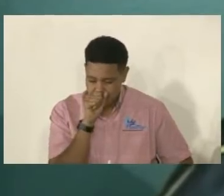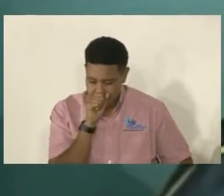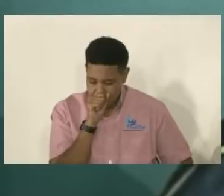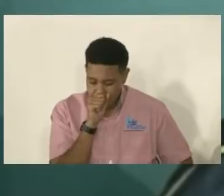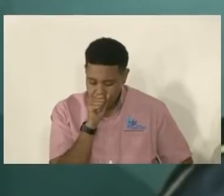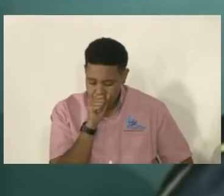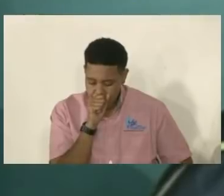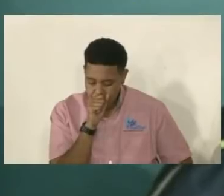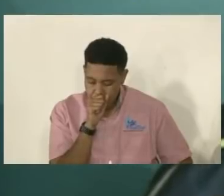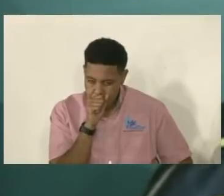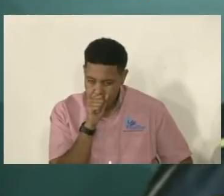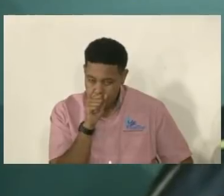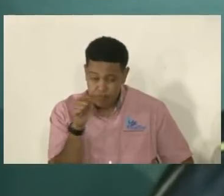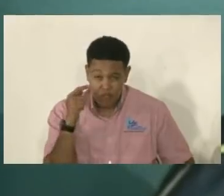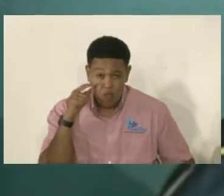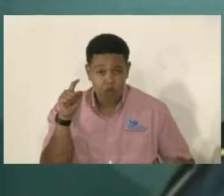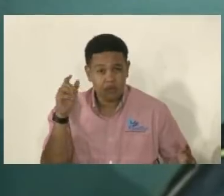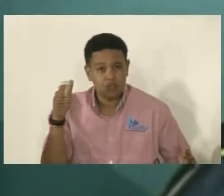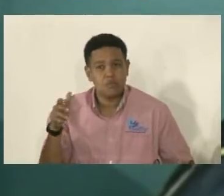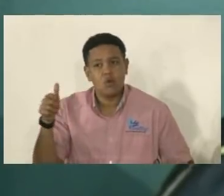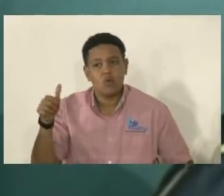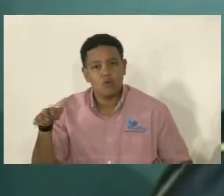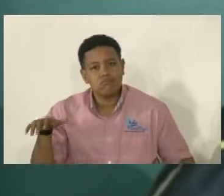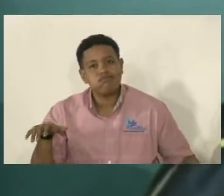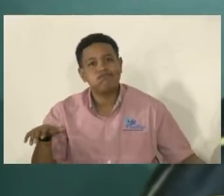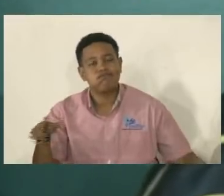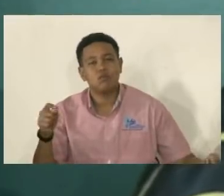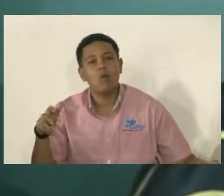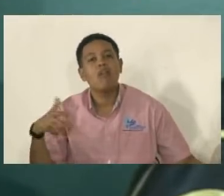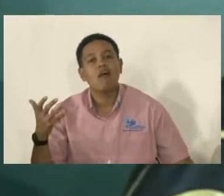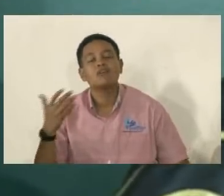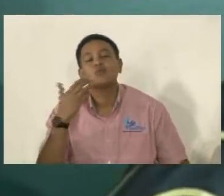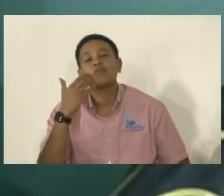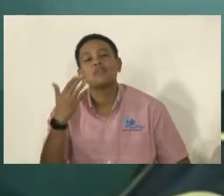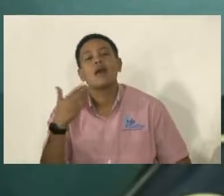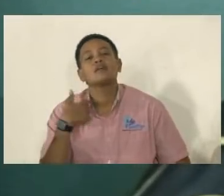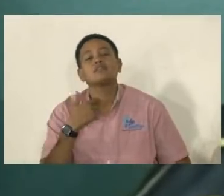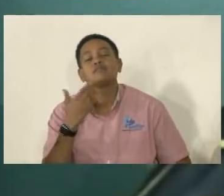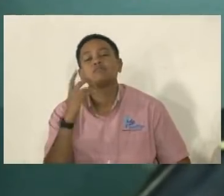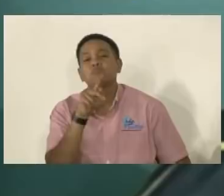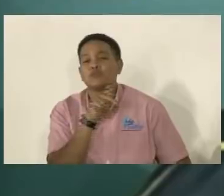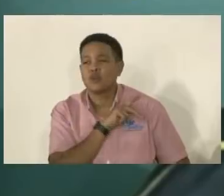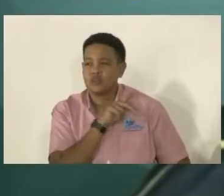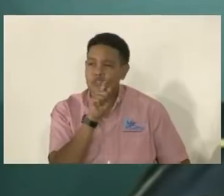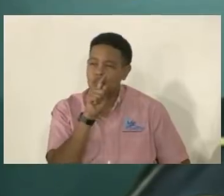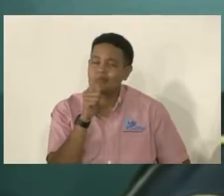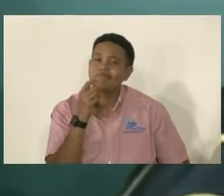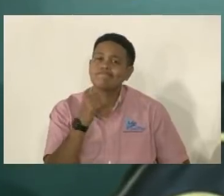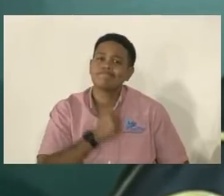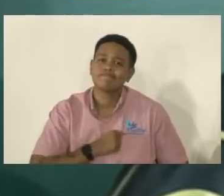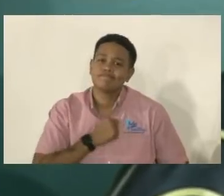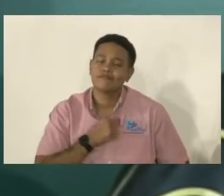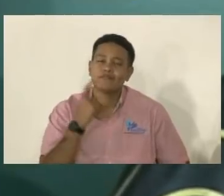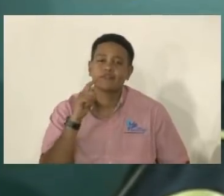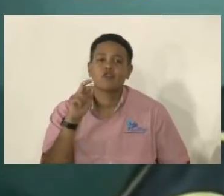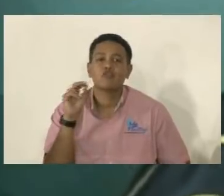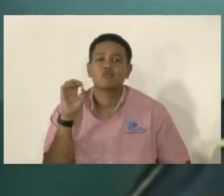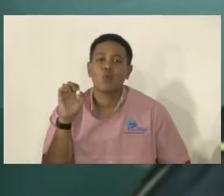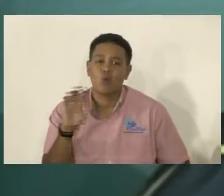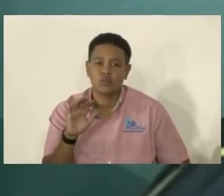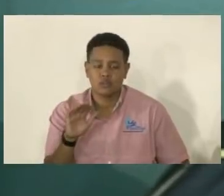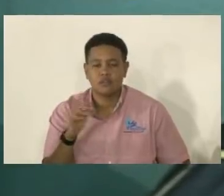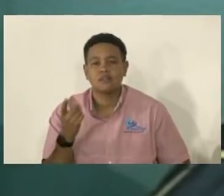an accomplished individual in her own right. So I place my personal condolences on the record. I